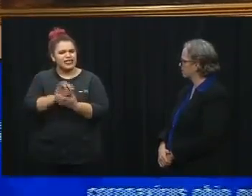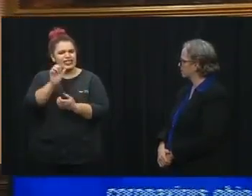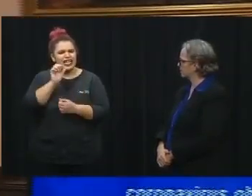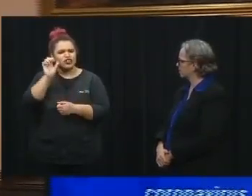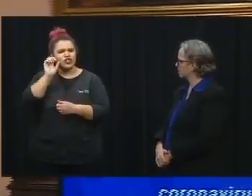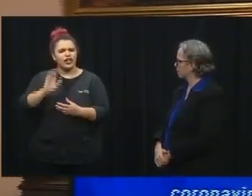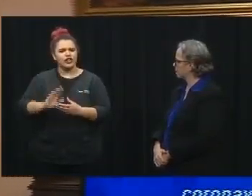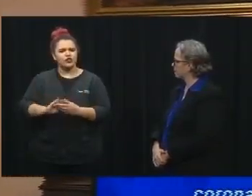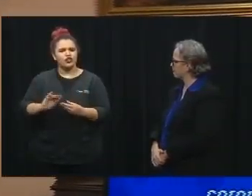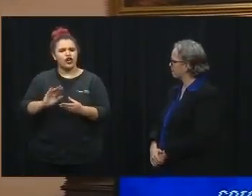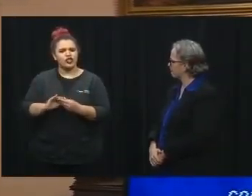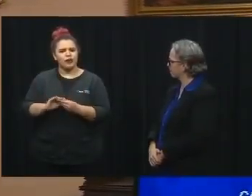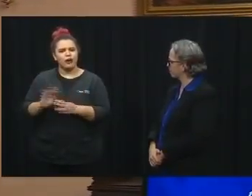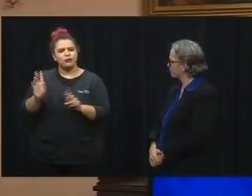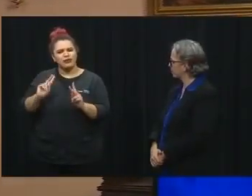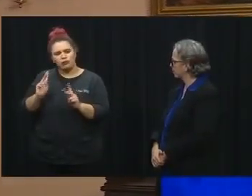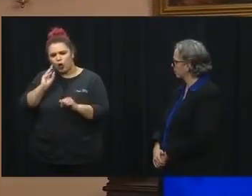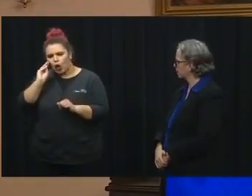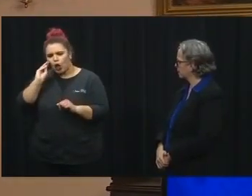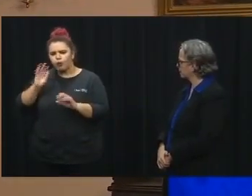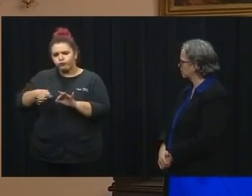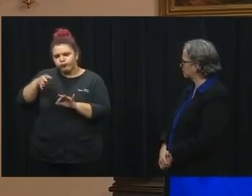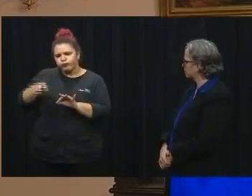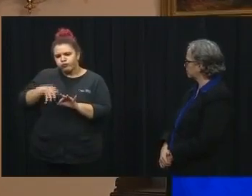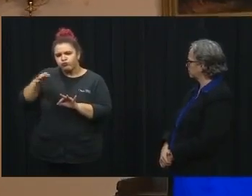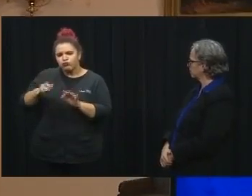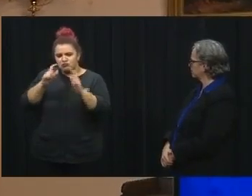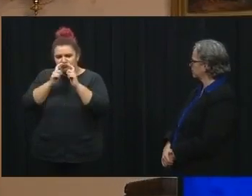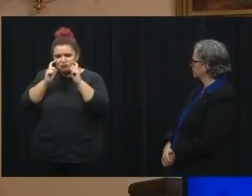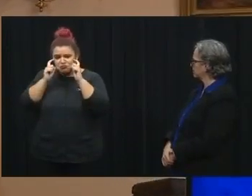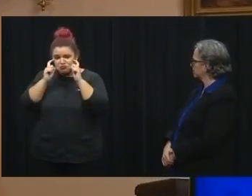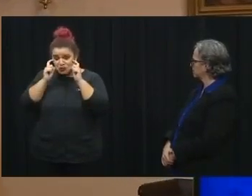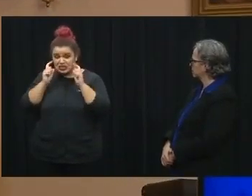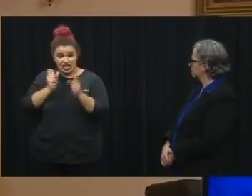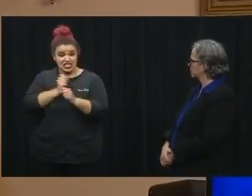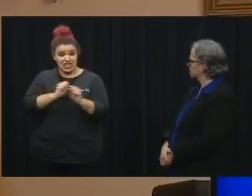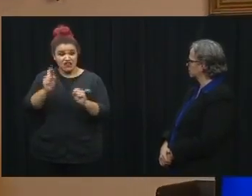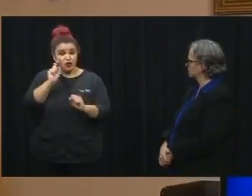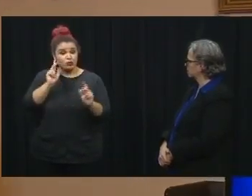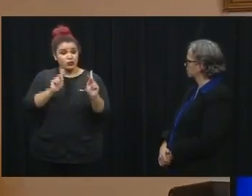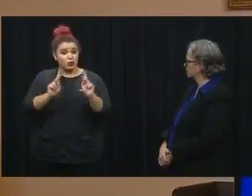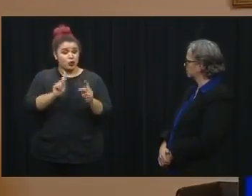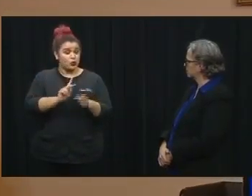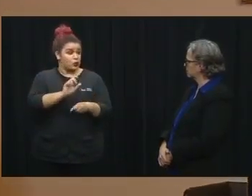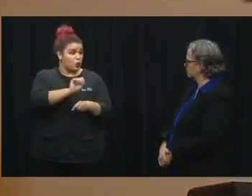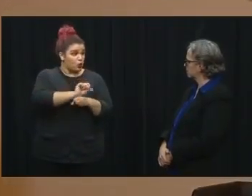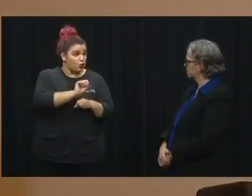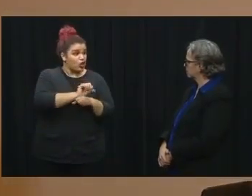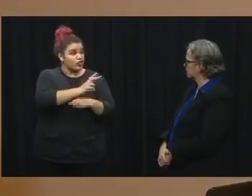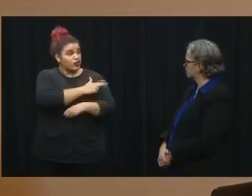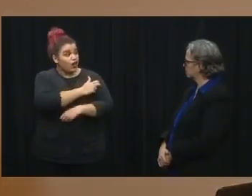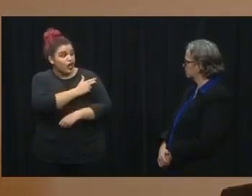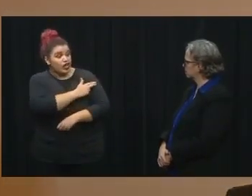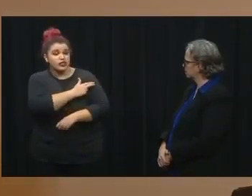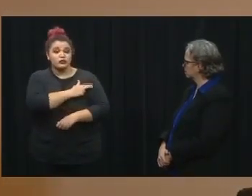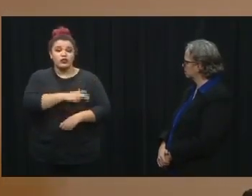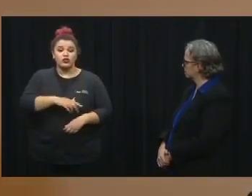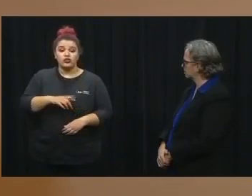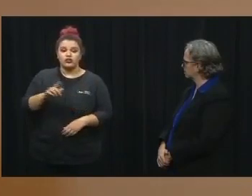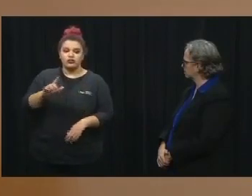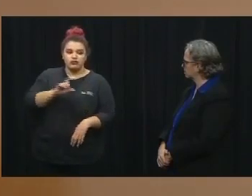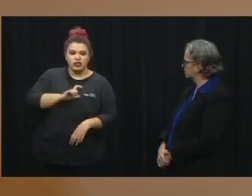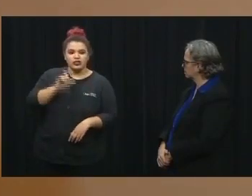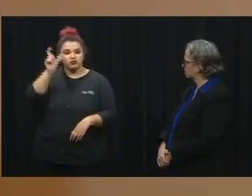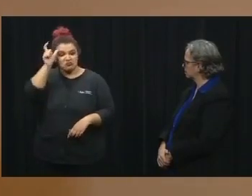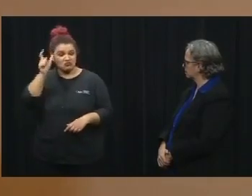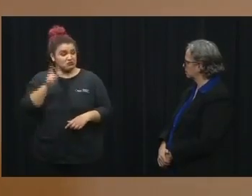about homemade PPE and whether or not it's safe for those on the front lines? So homemade is not what our